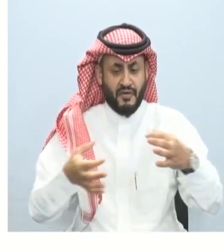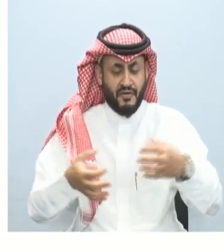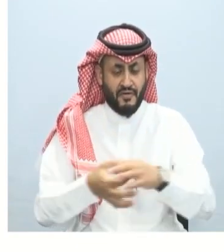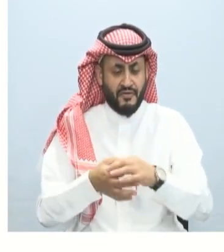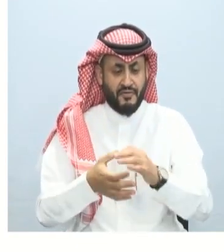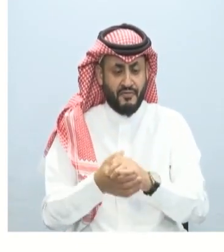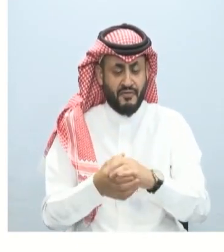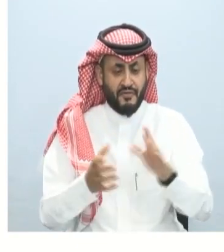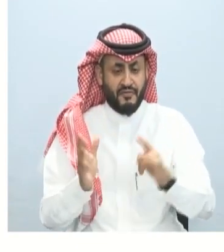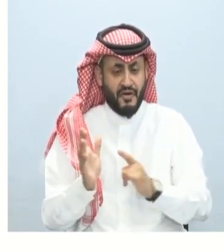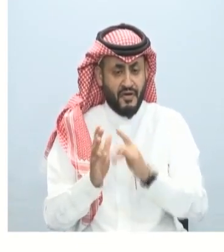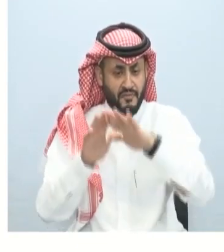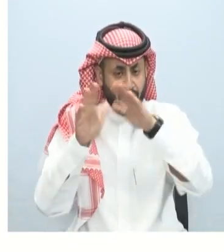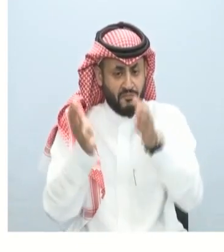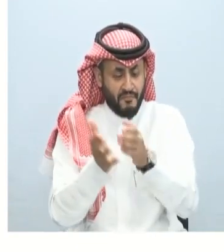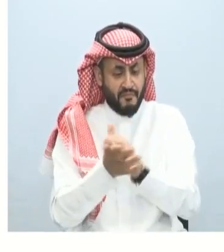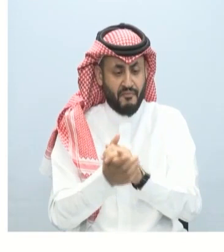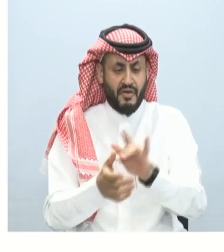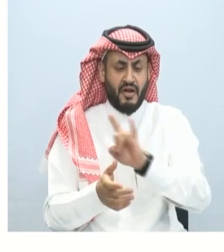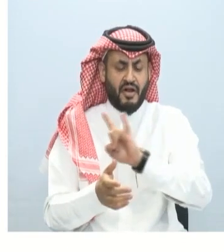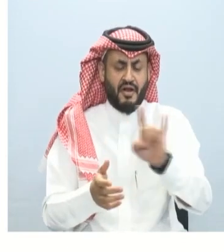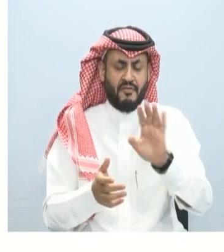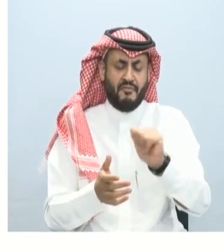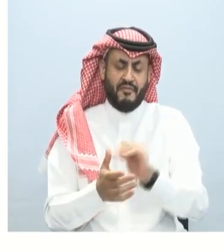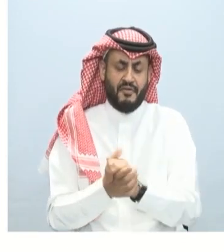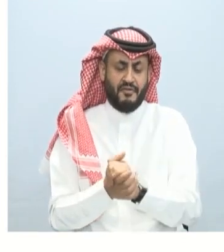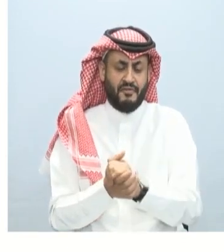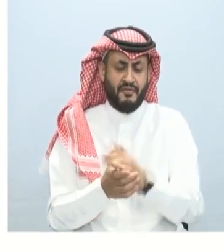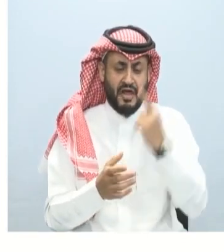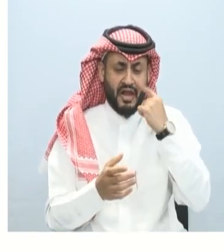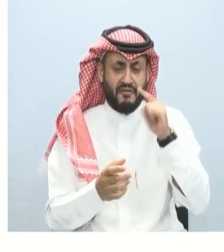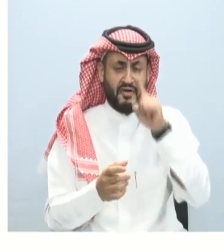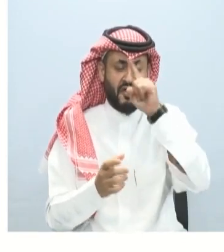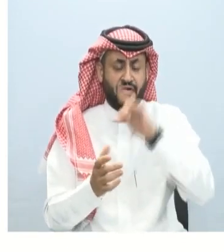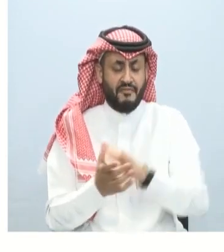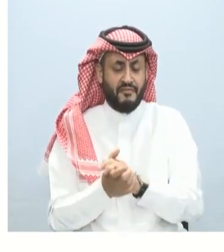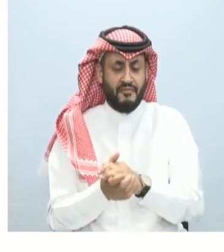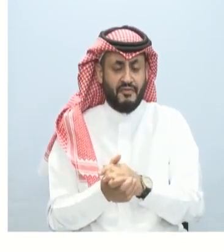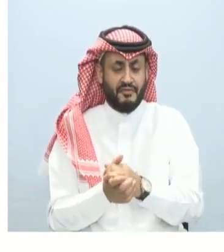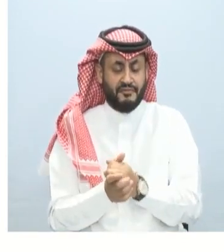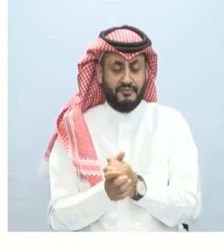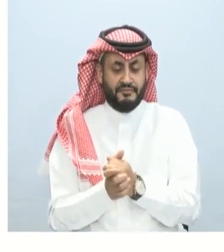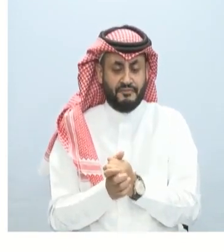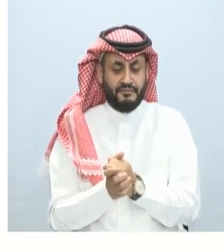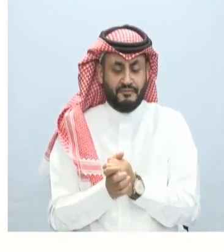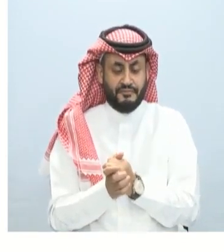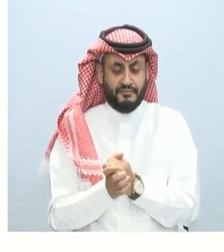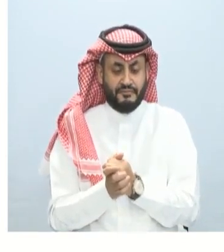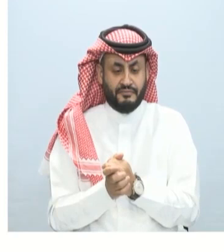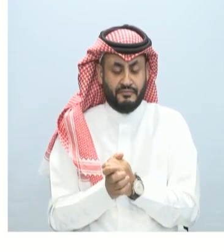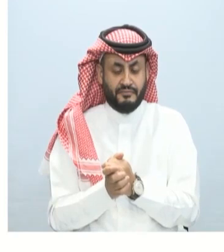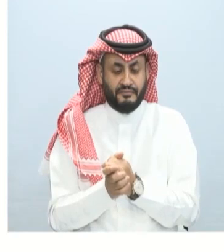contacted life on other planets? Now I do not think that scientists will have contacted life on